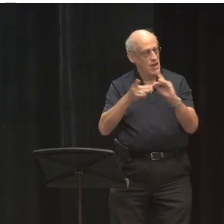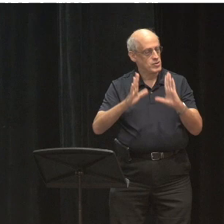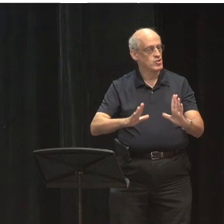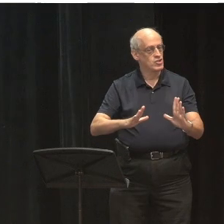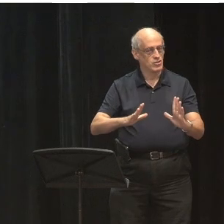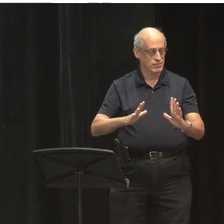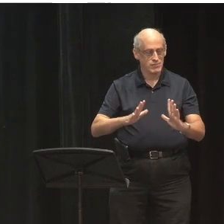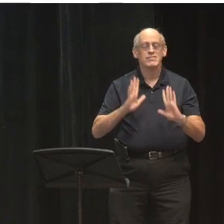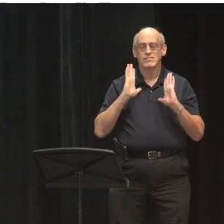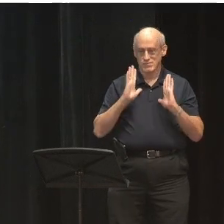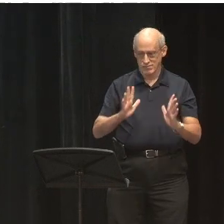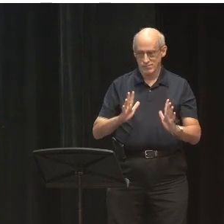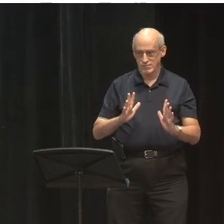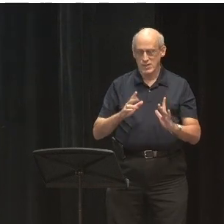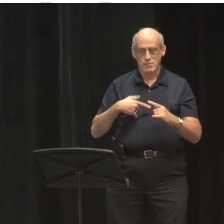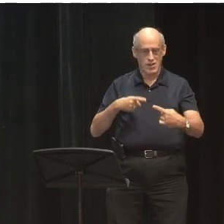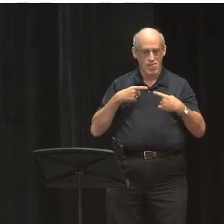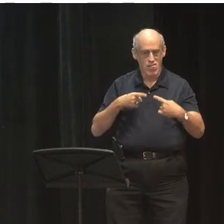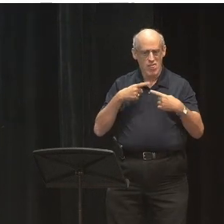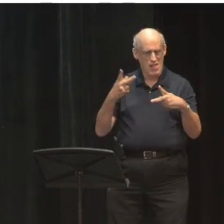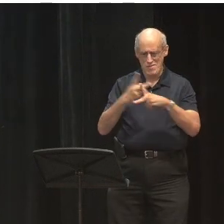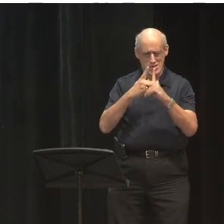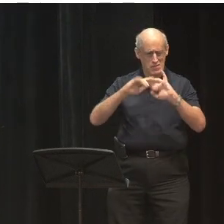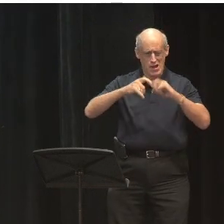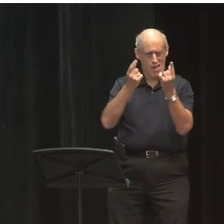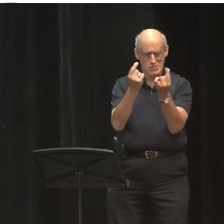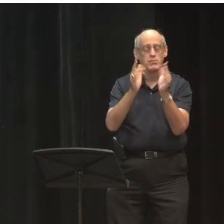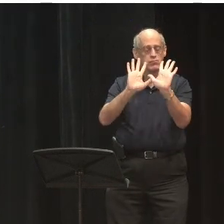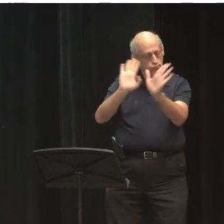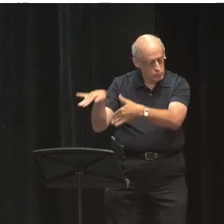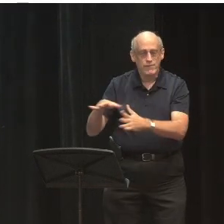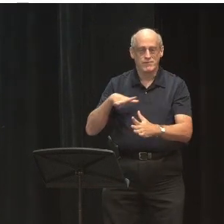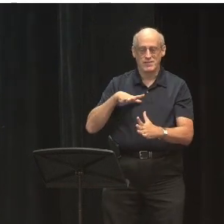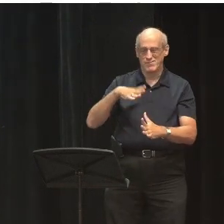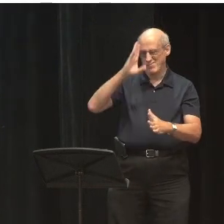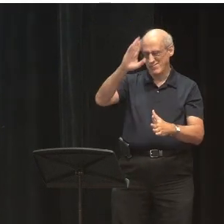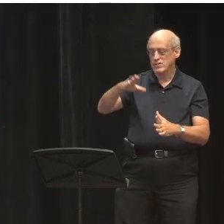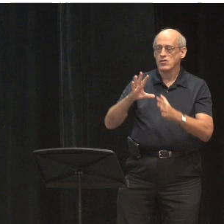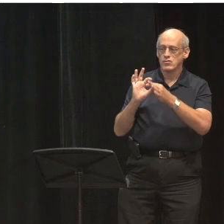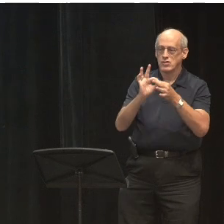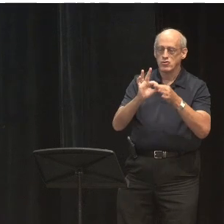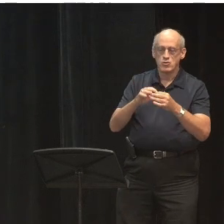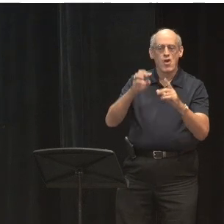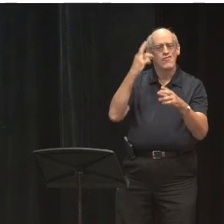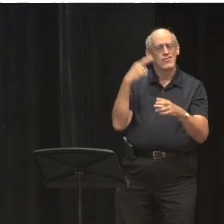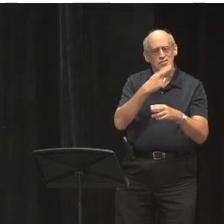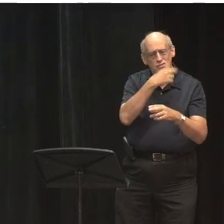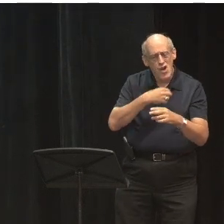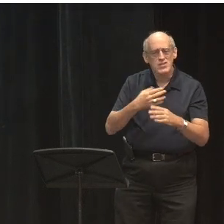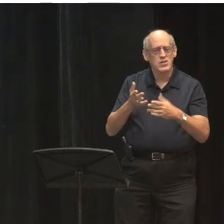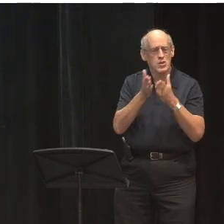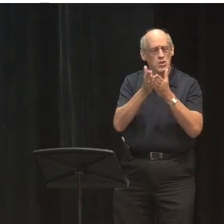good. Okay, yeah, I've had trouble trying to figure out how to unmute. But anyway, I'm concerned about the restaurants in the